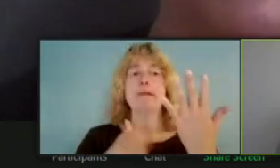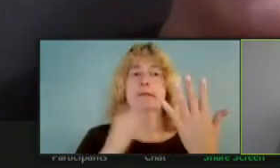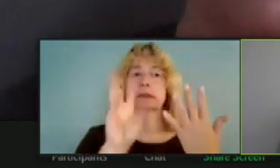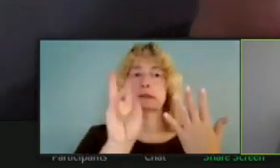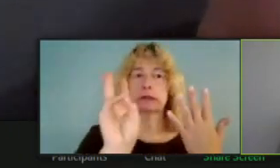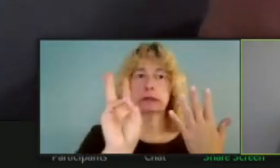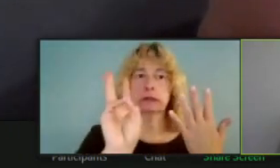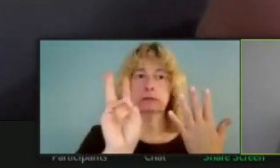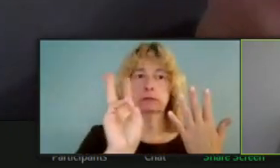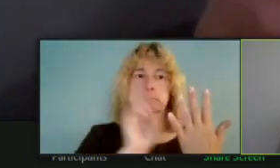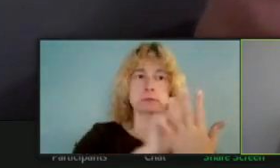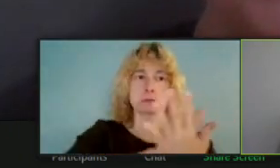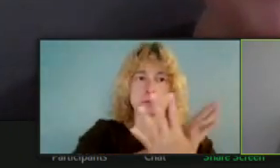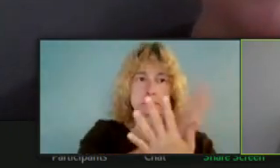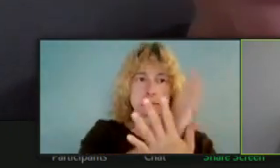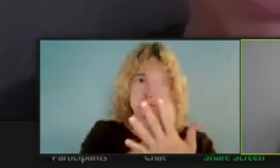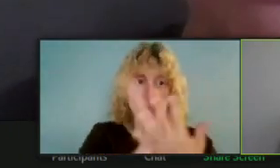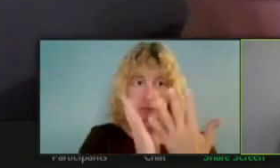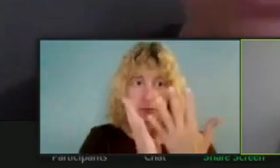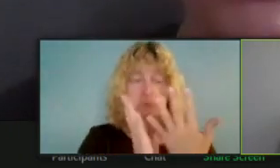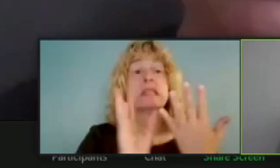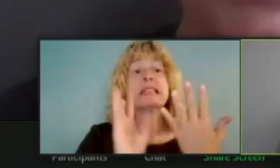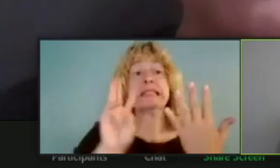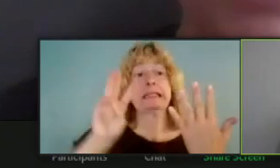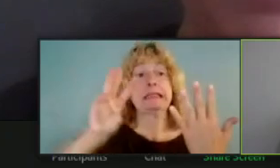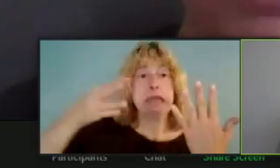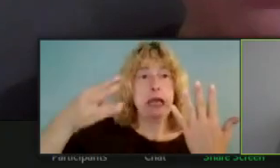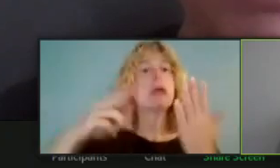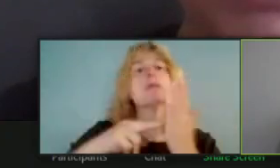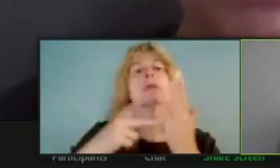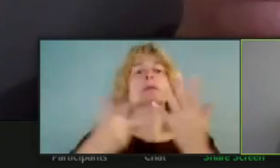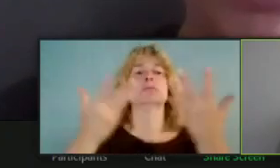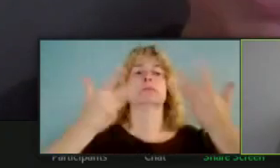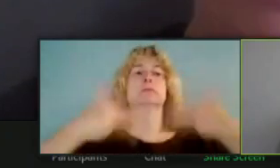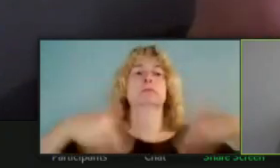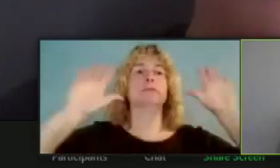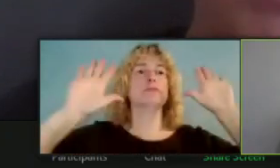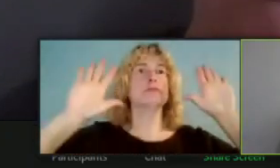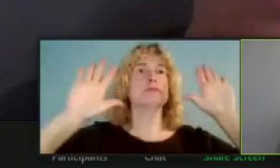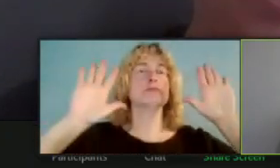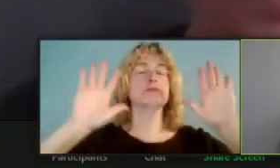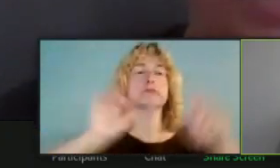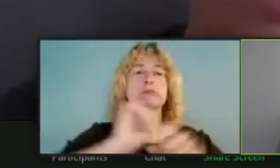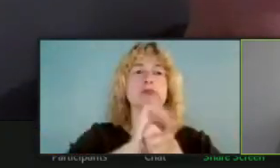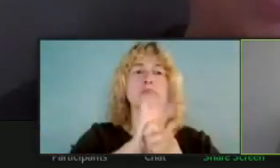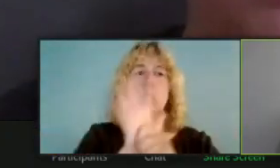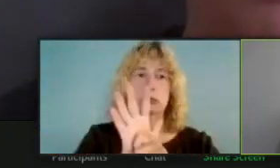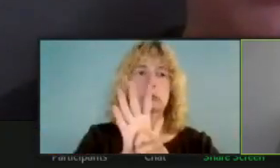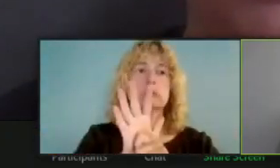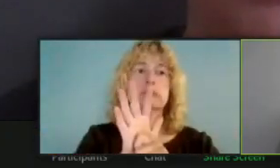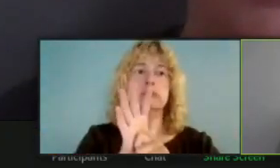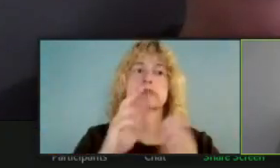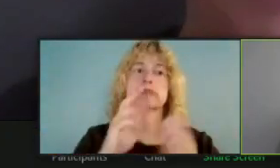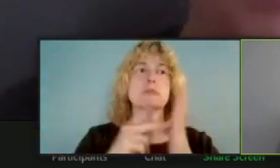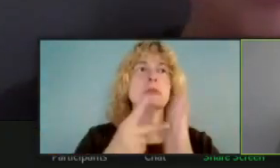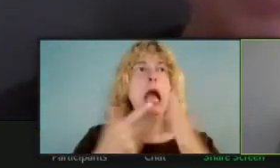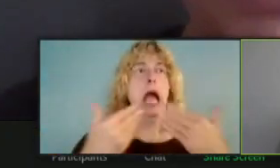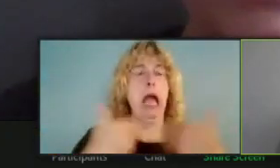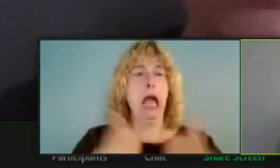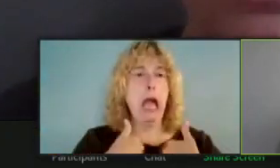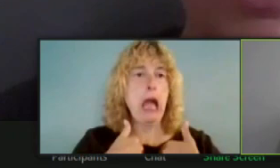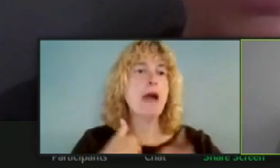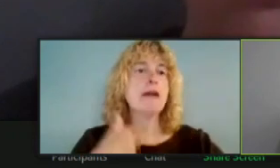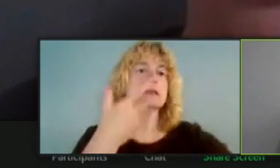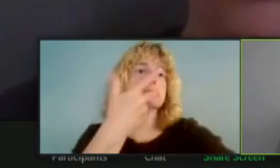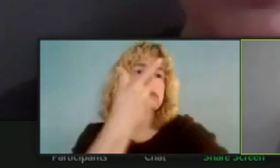And with phase 6 being post-pandemic, meaning we have a widely available